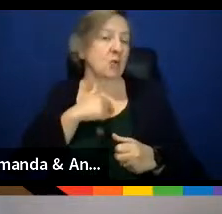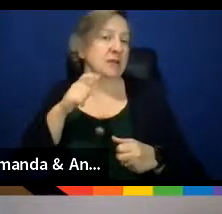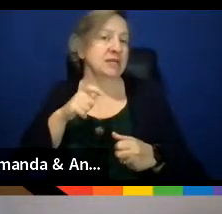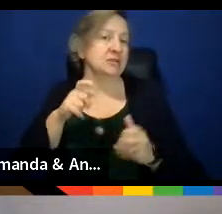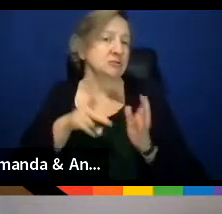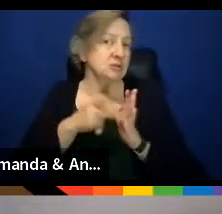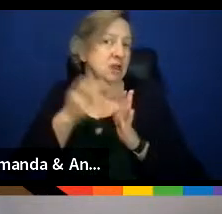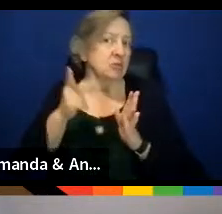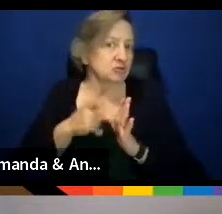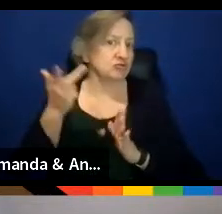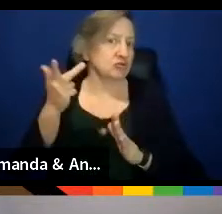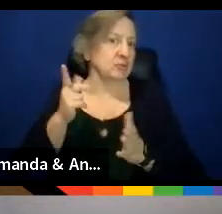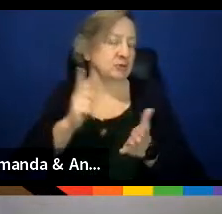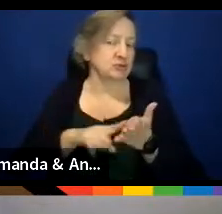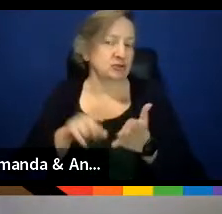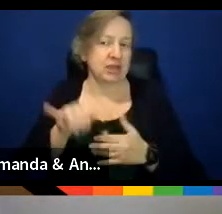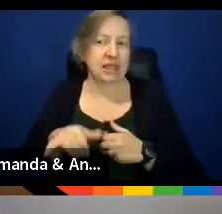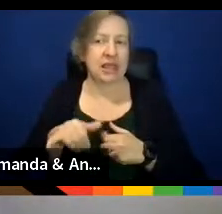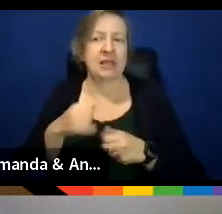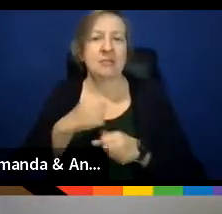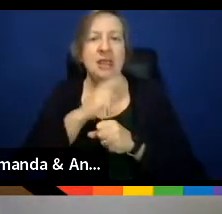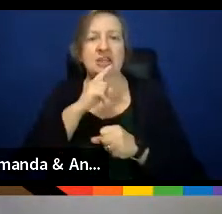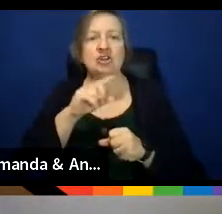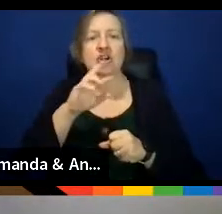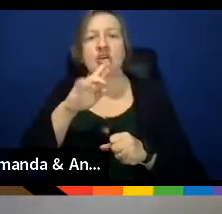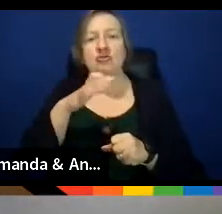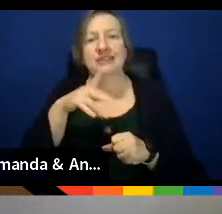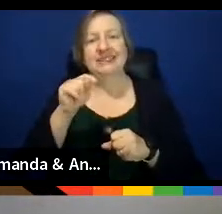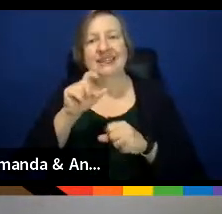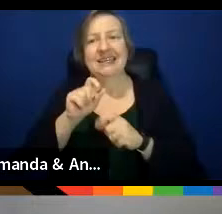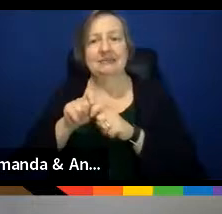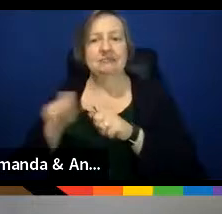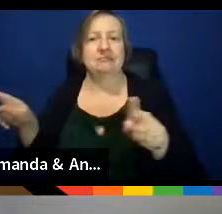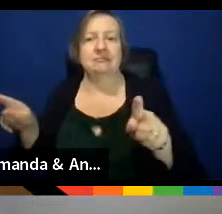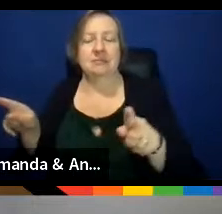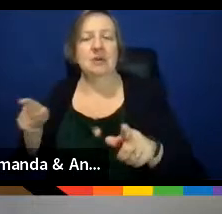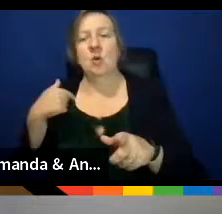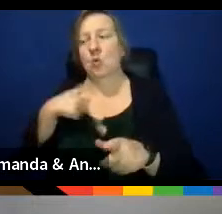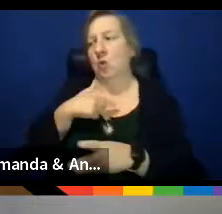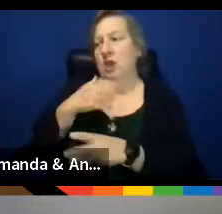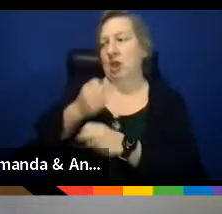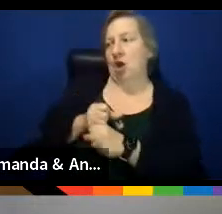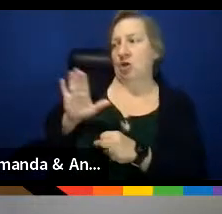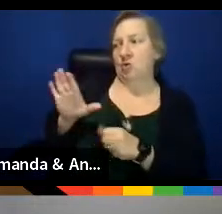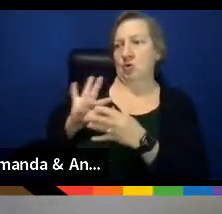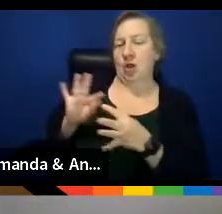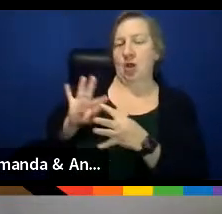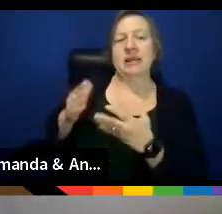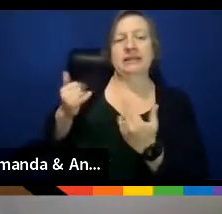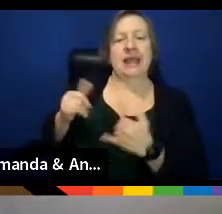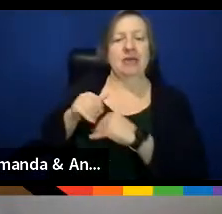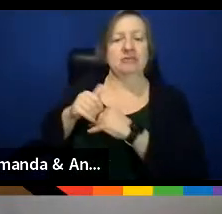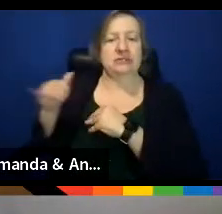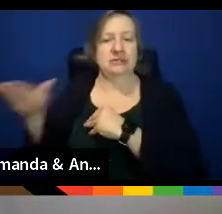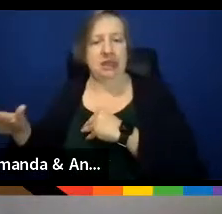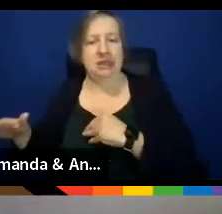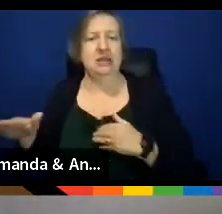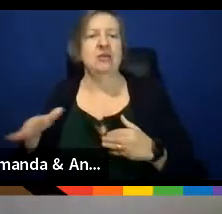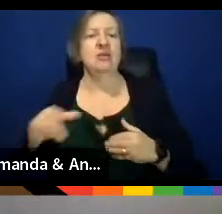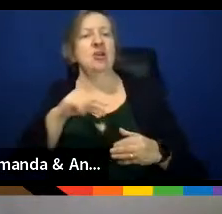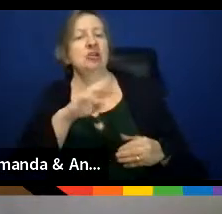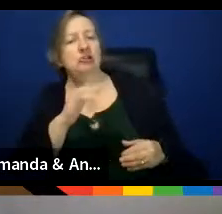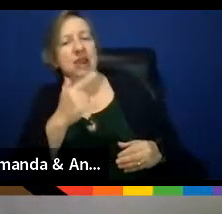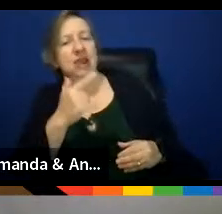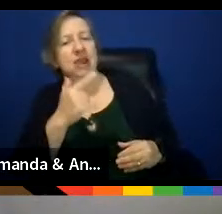or triple check that to make sure that that receipt is going, like, hey, we got your comment tool is actually happening. So Greg, thank you for saying